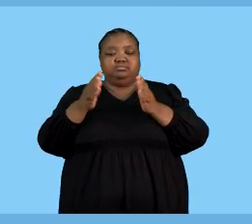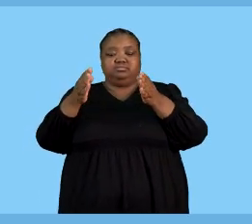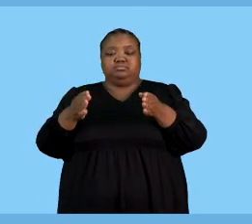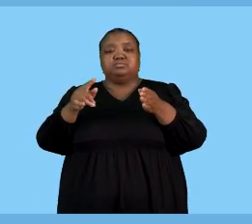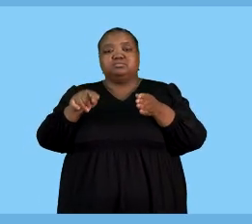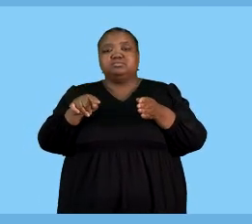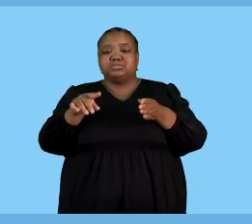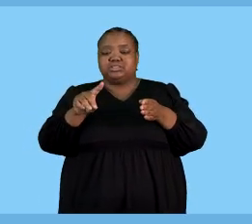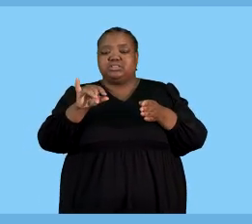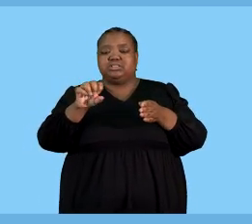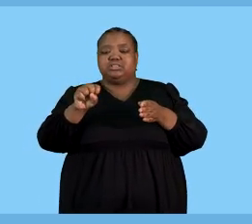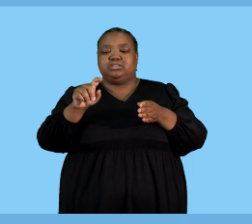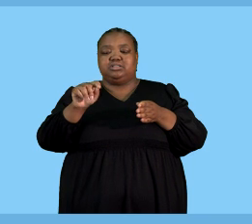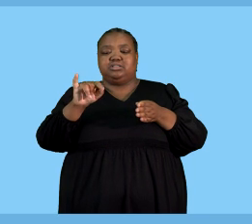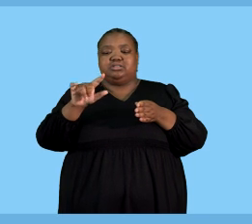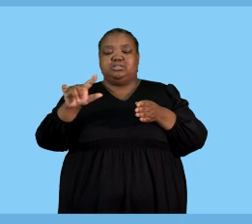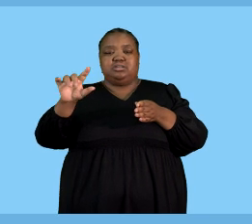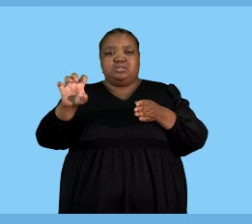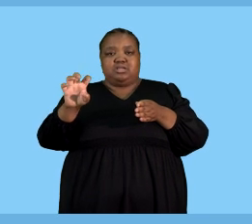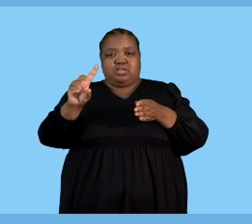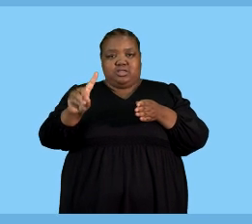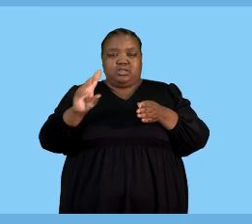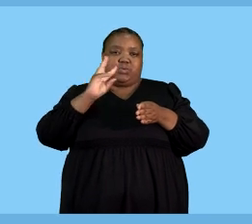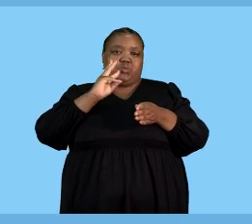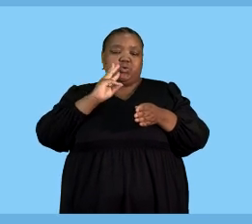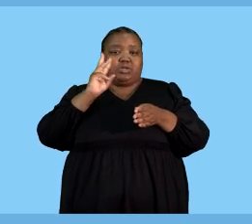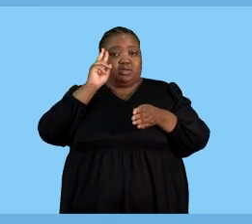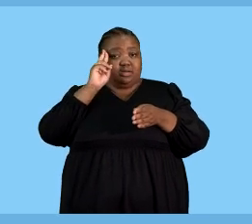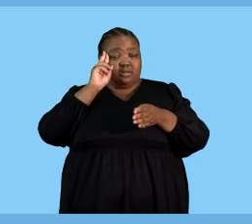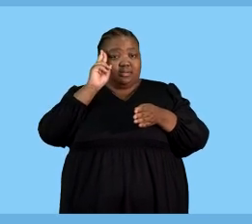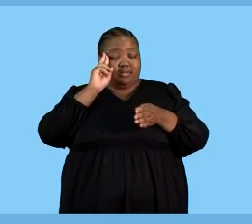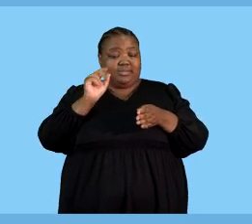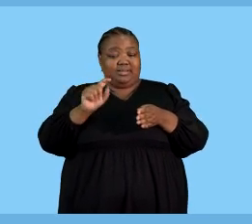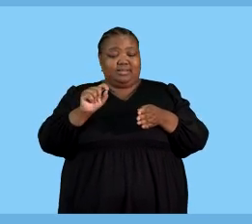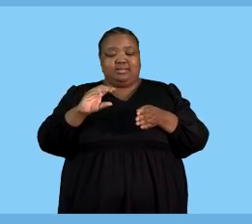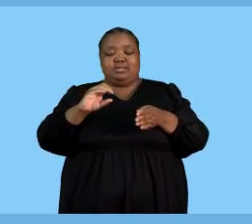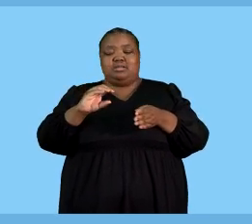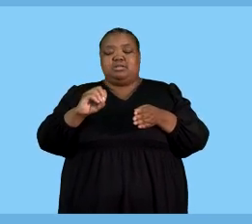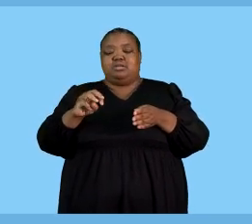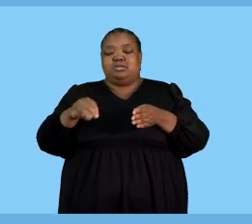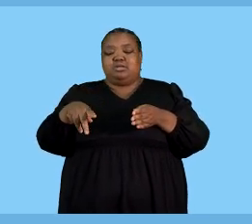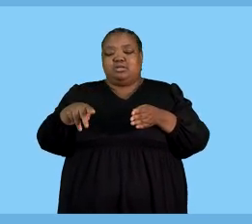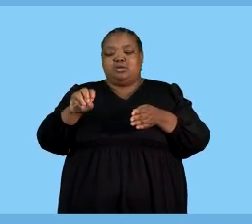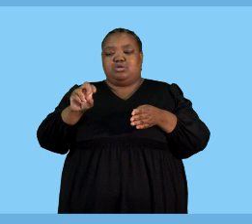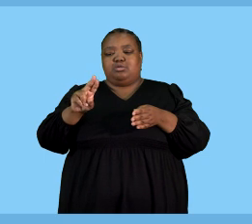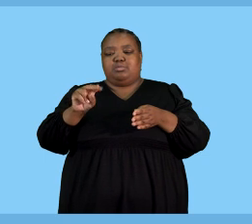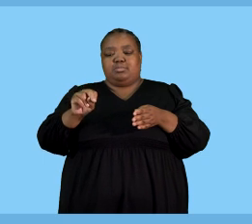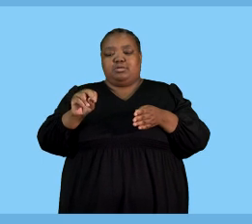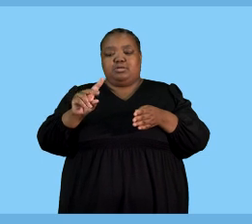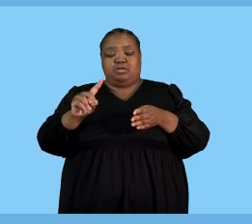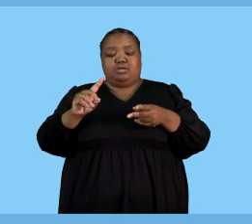And then here, the distilled water. So now distilled water, remember that water is a compound that is